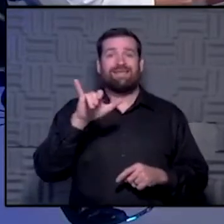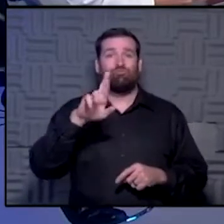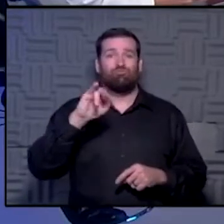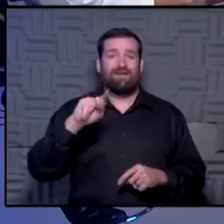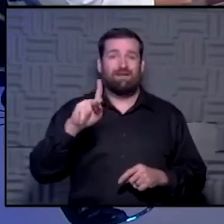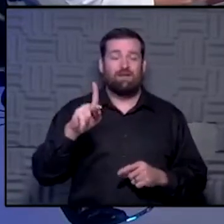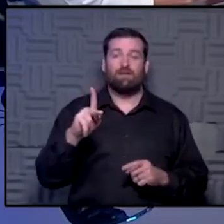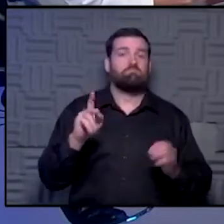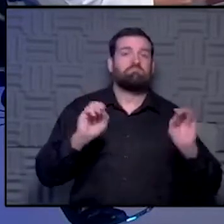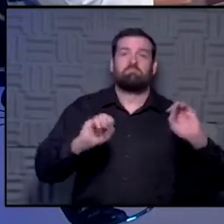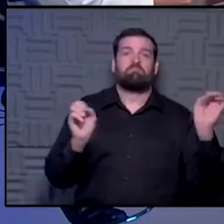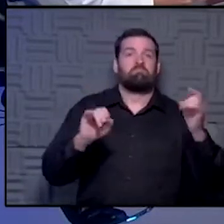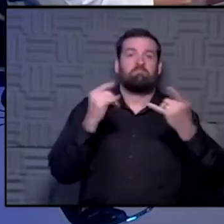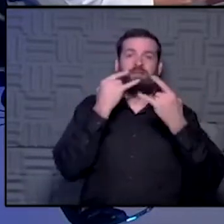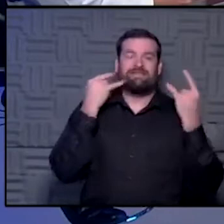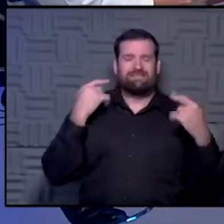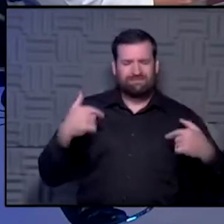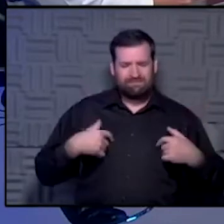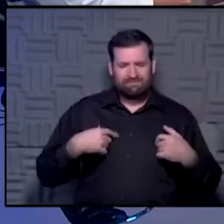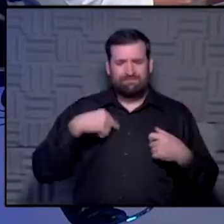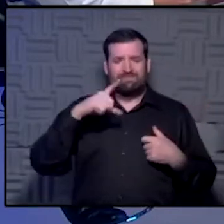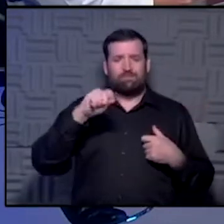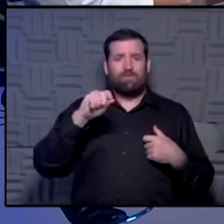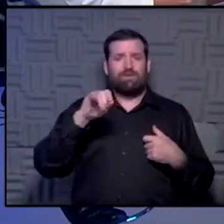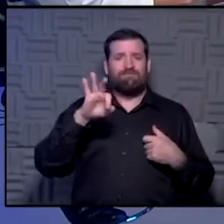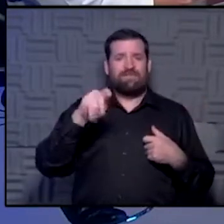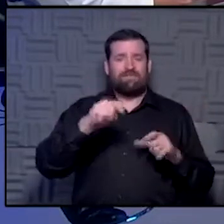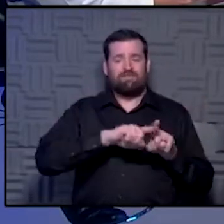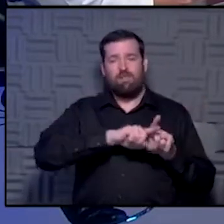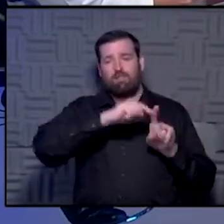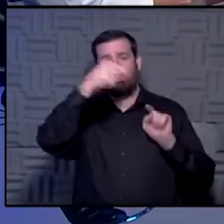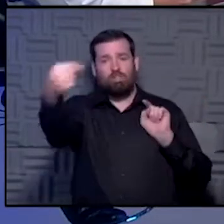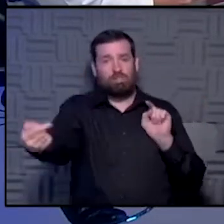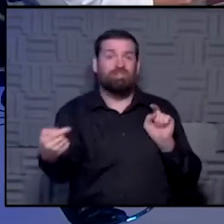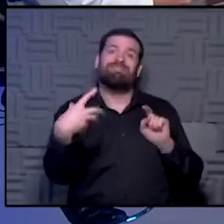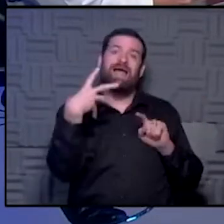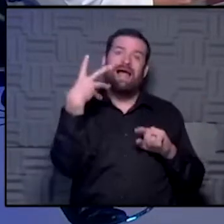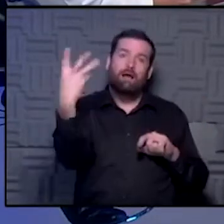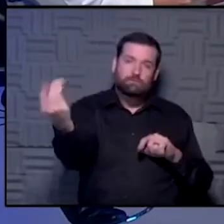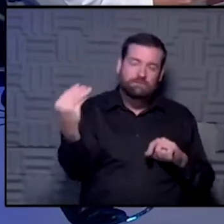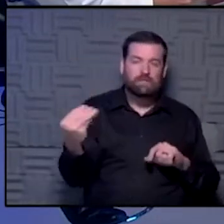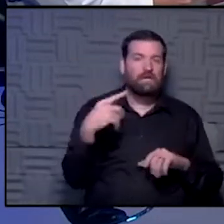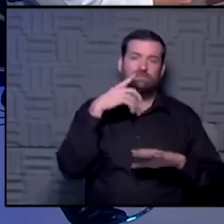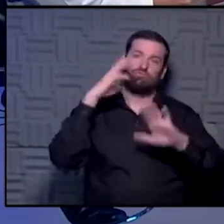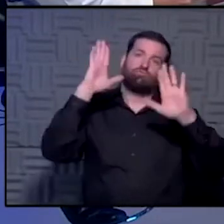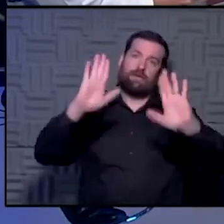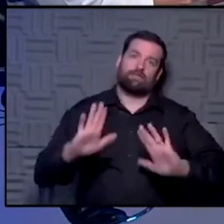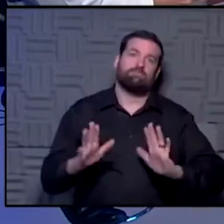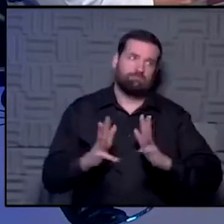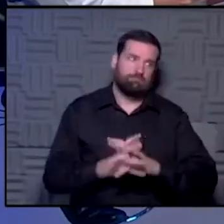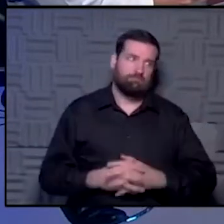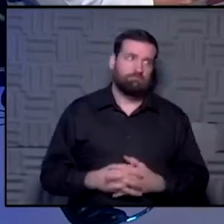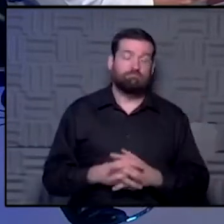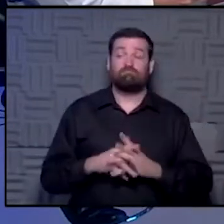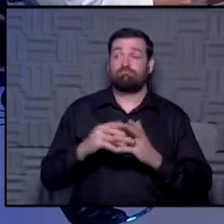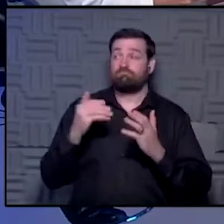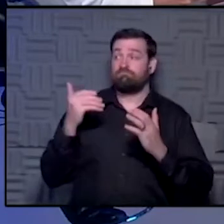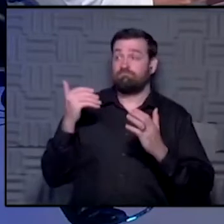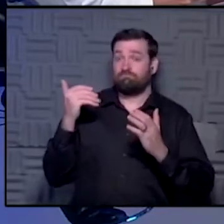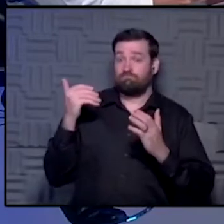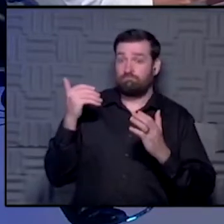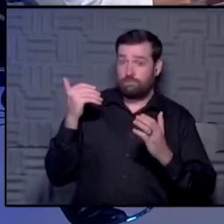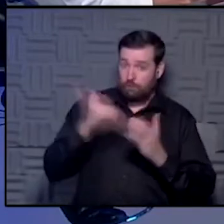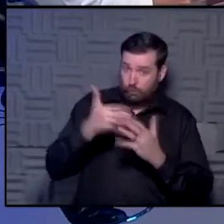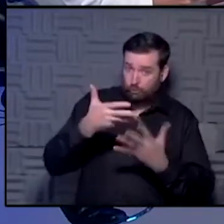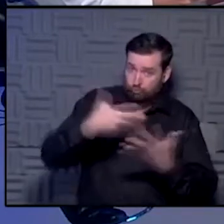Don't wear a mask during that workout because I'm 20 feet away from everybody else. The wind's blowing, it's outside, it's great. A closed room, I think